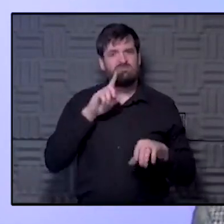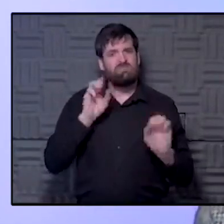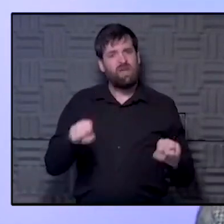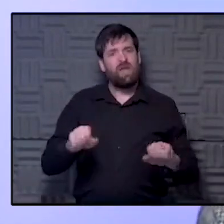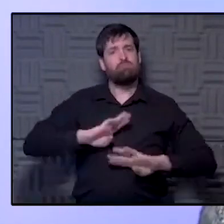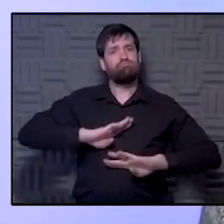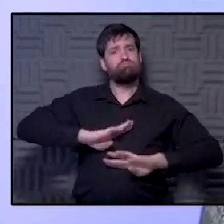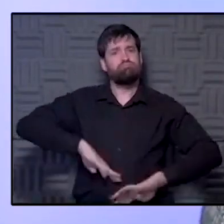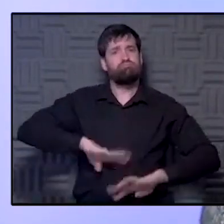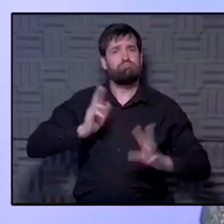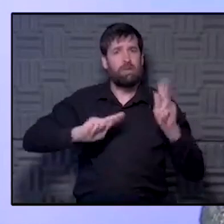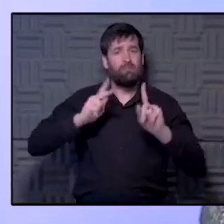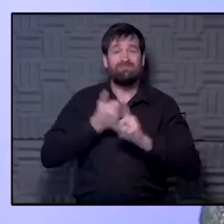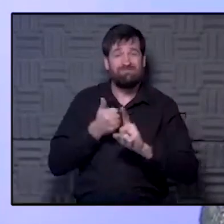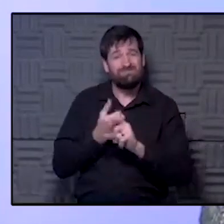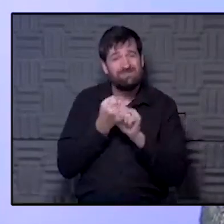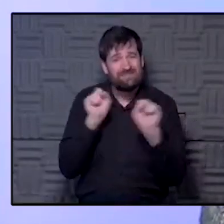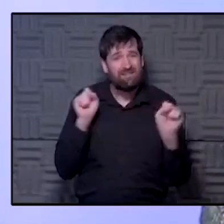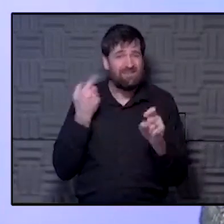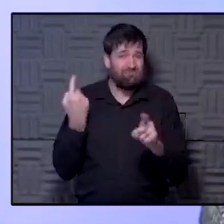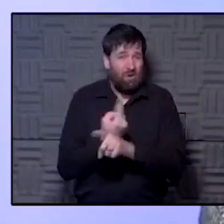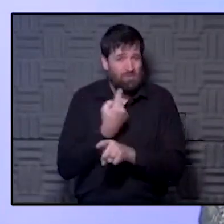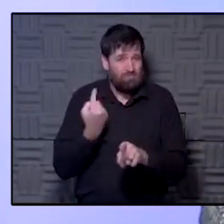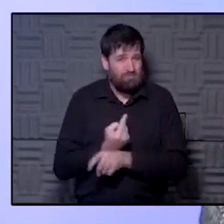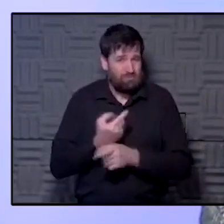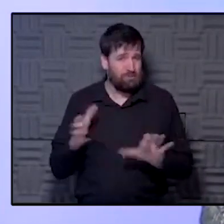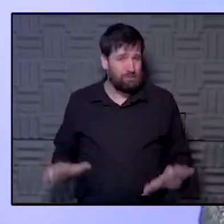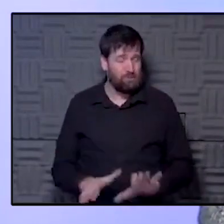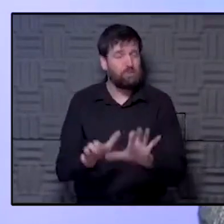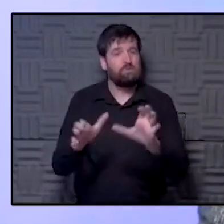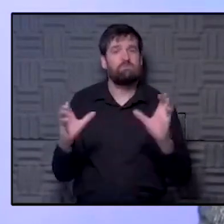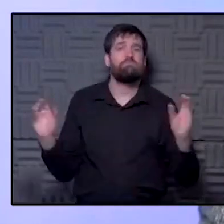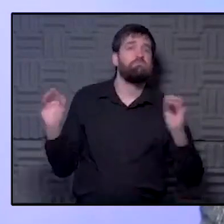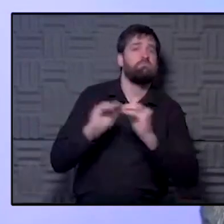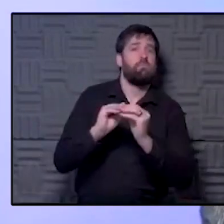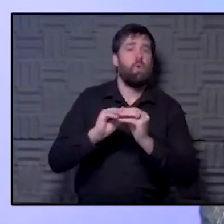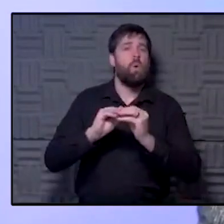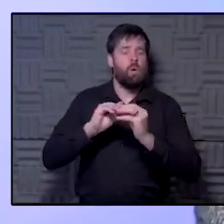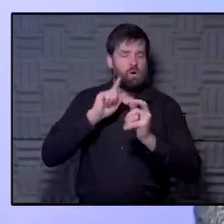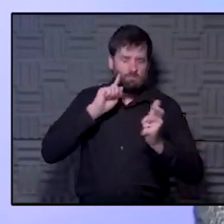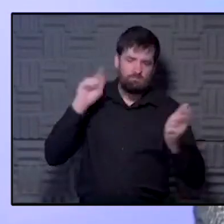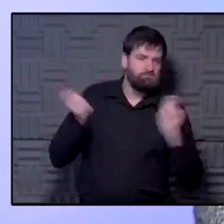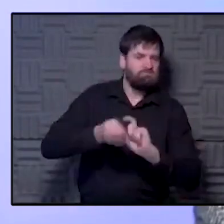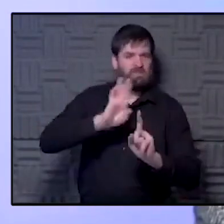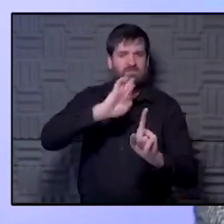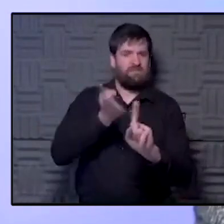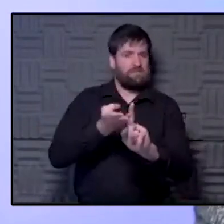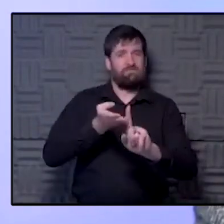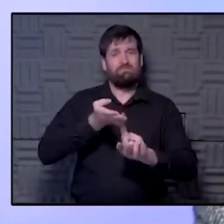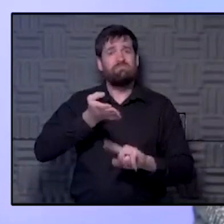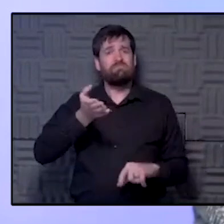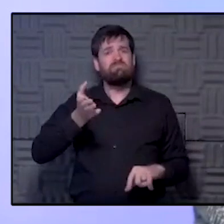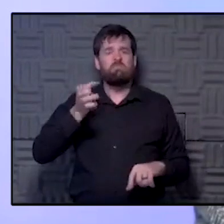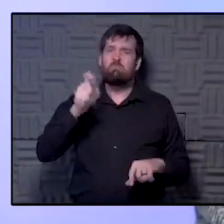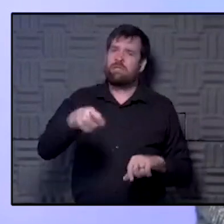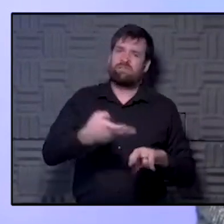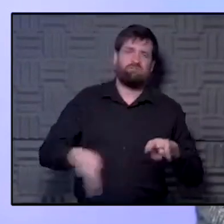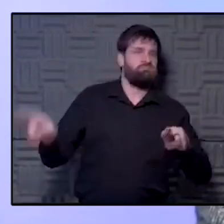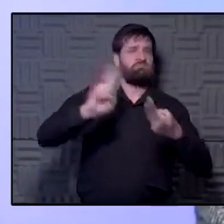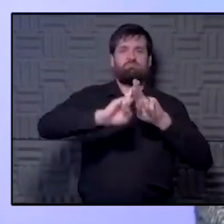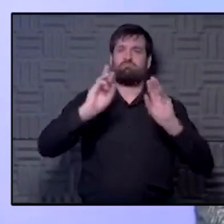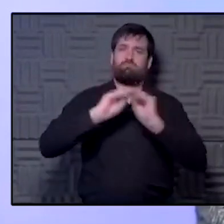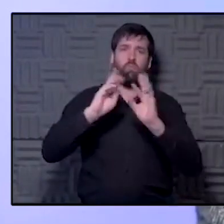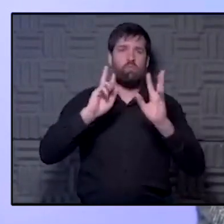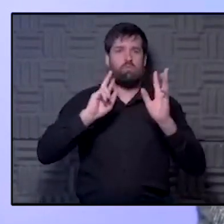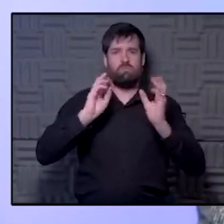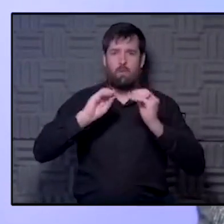people that this is safe and the right thing to do, and we get more shift. We've got to get more shift. We've got to get those numbers up even higher than